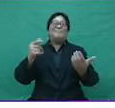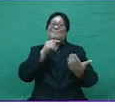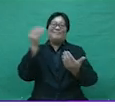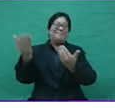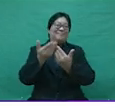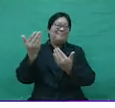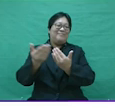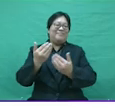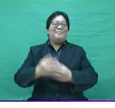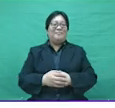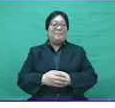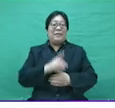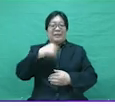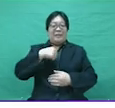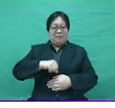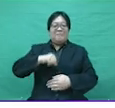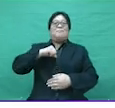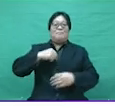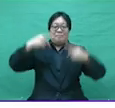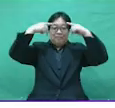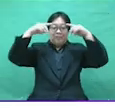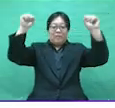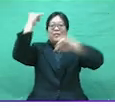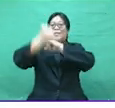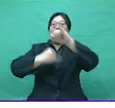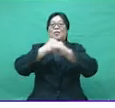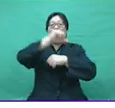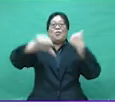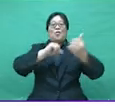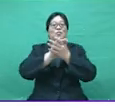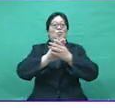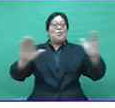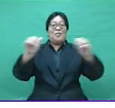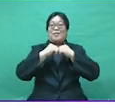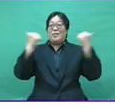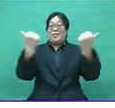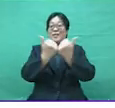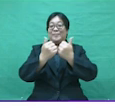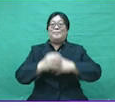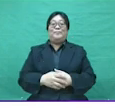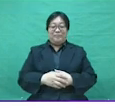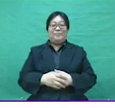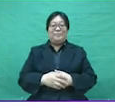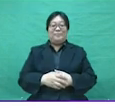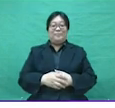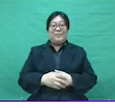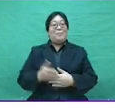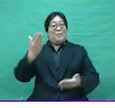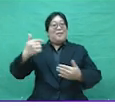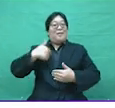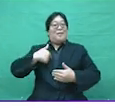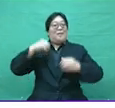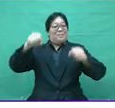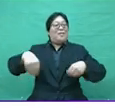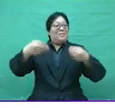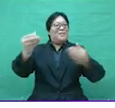ones. And I'm honored as president of the International Social Security Association that I